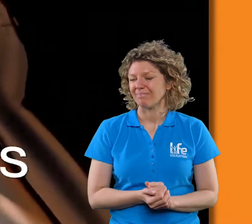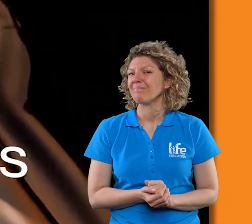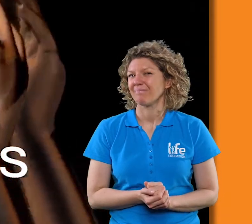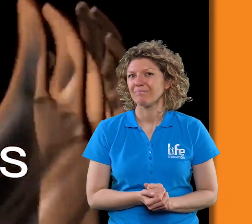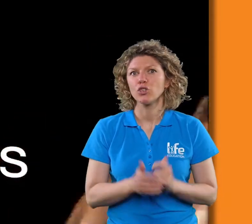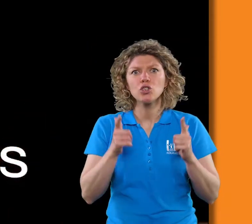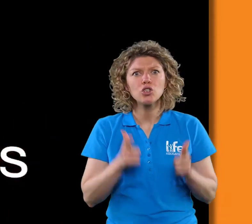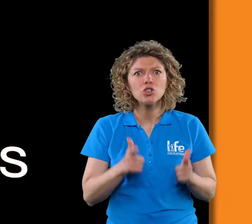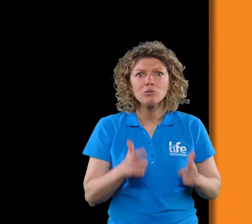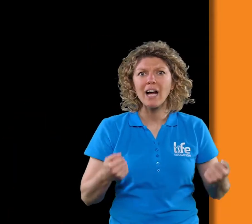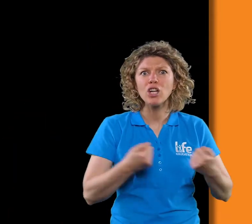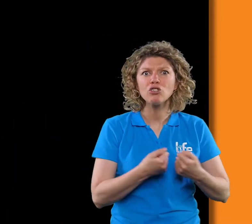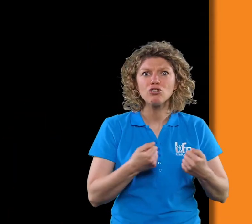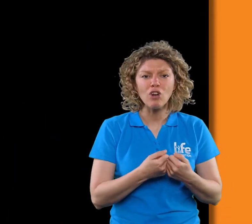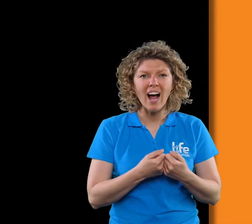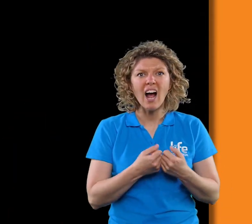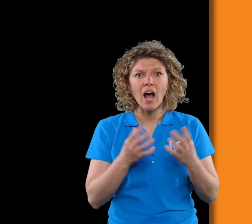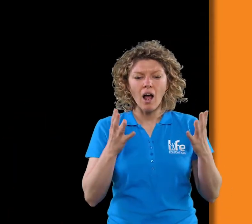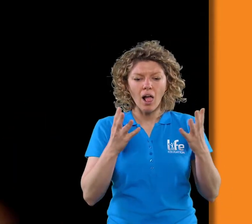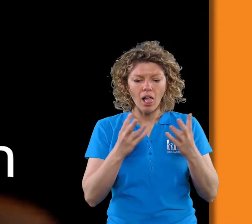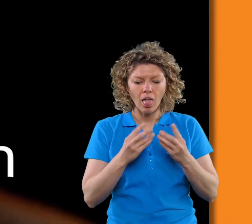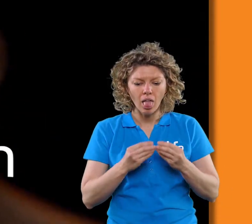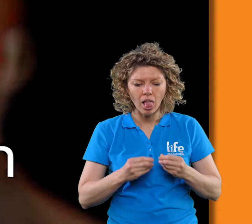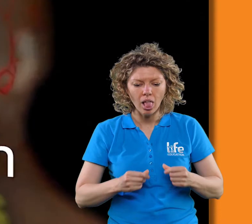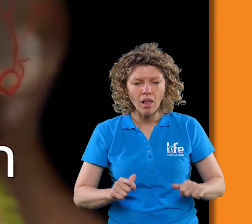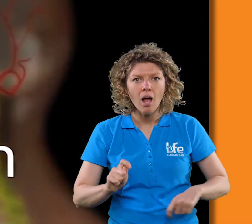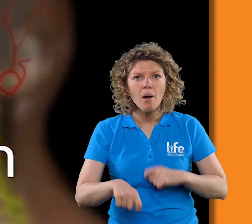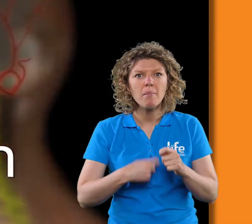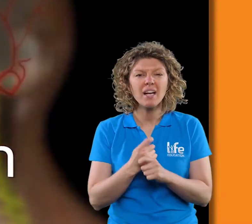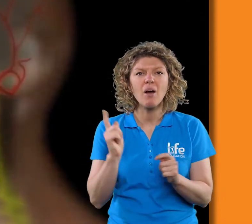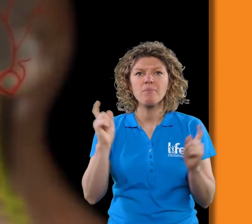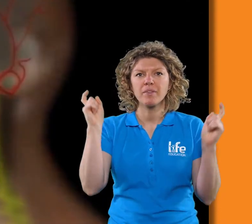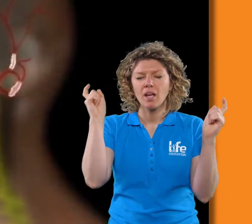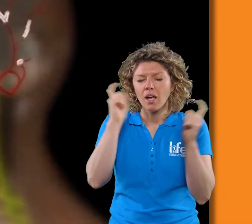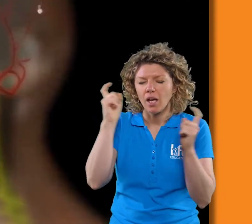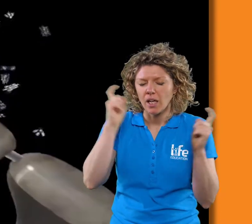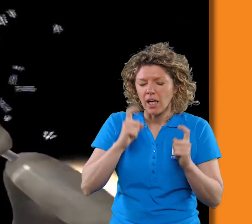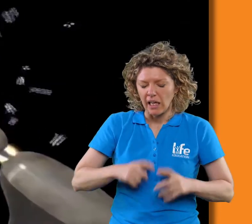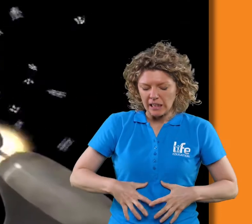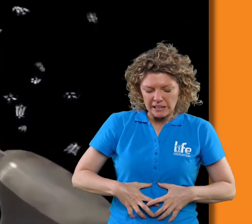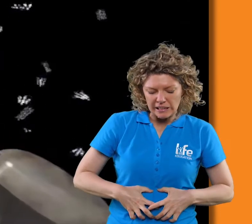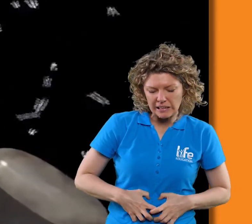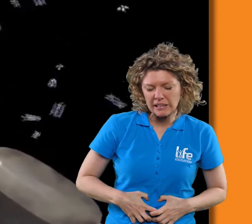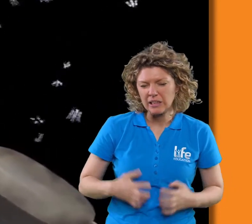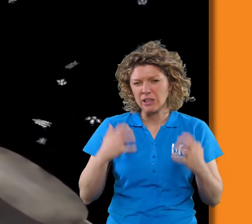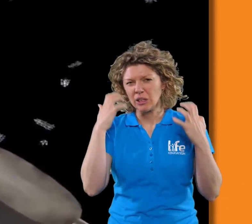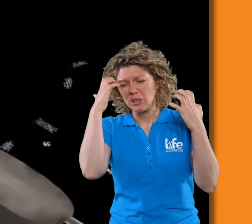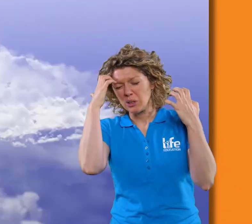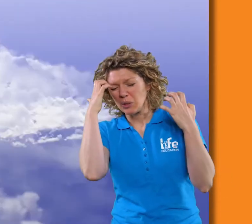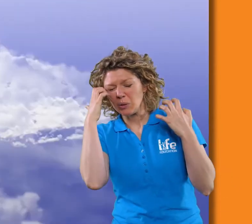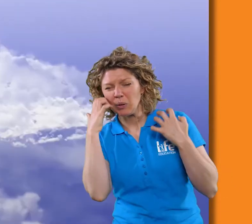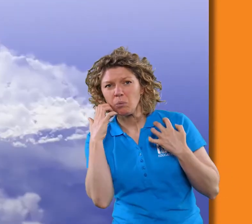feel restless and get headaches, stomach cramps, dry mouth, and sweating. They may become